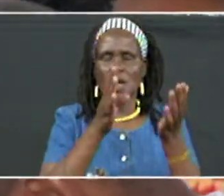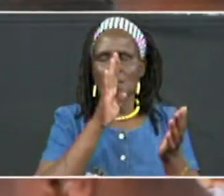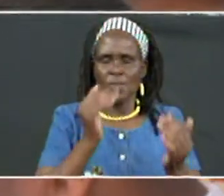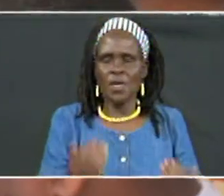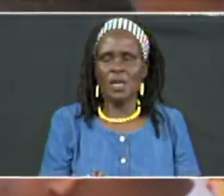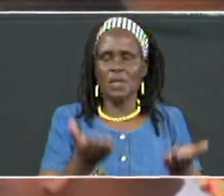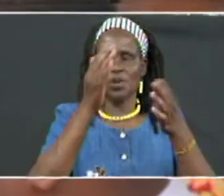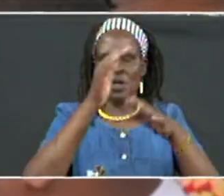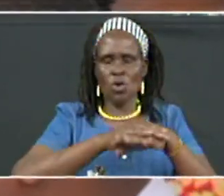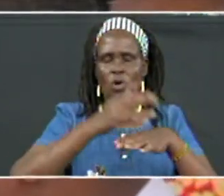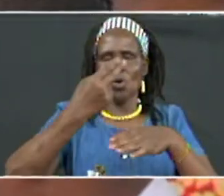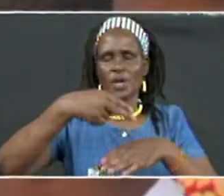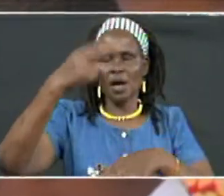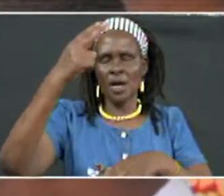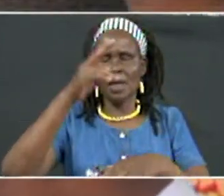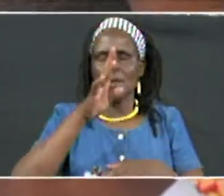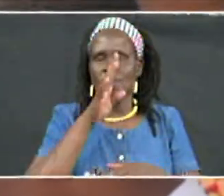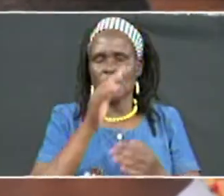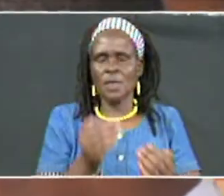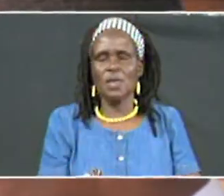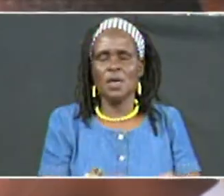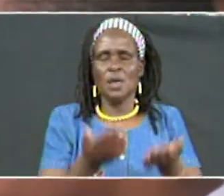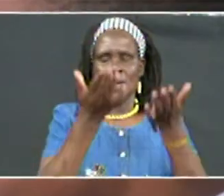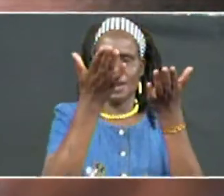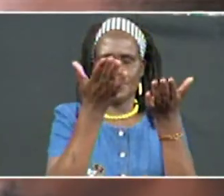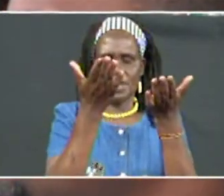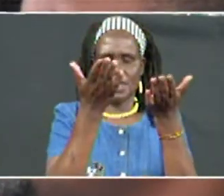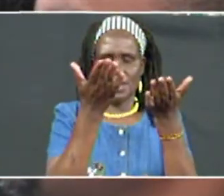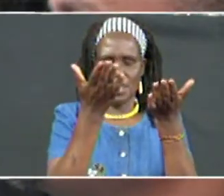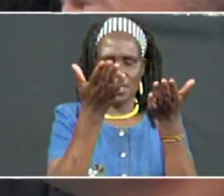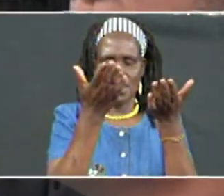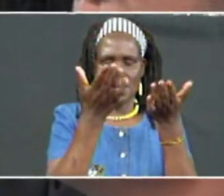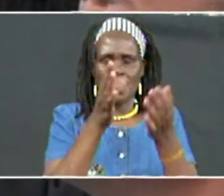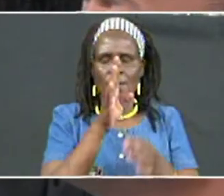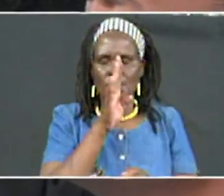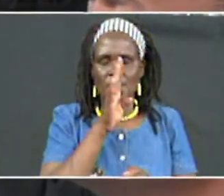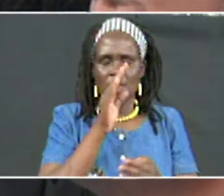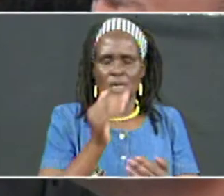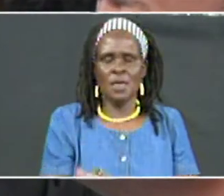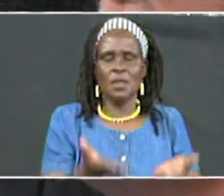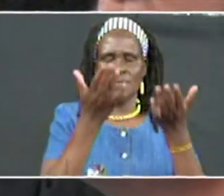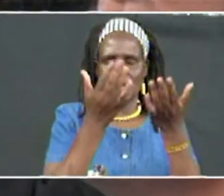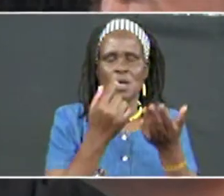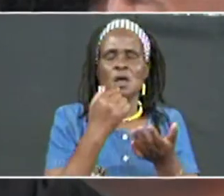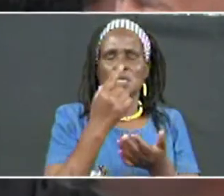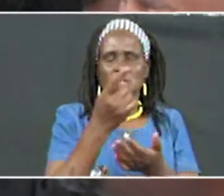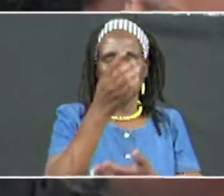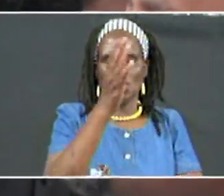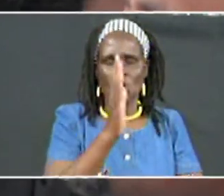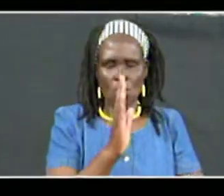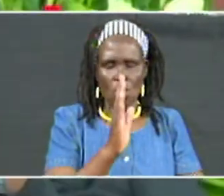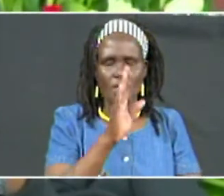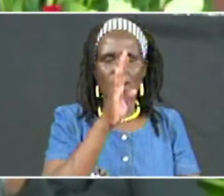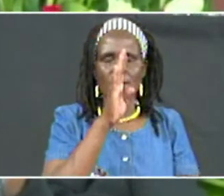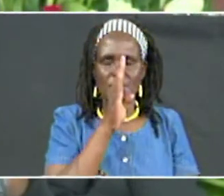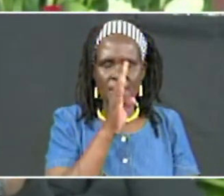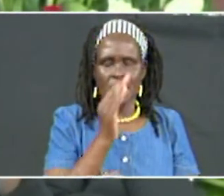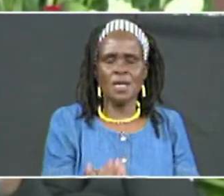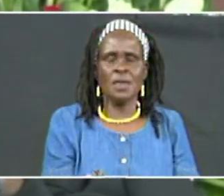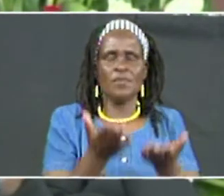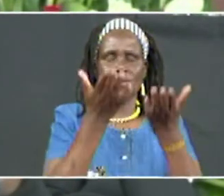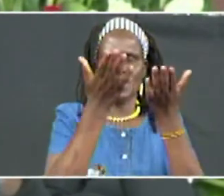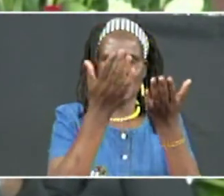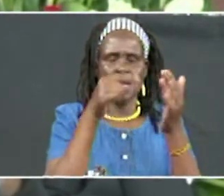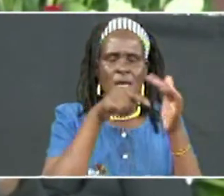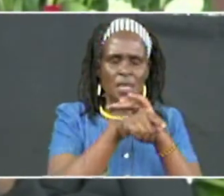high. Be lifted. Be lifted. Tell God, be lifted. Be lifted in